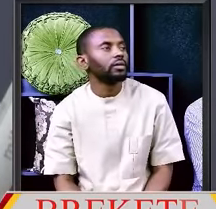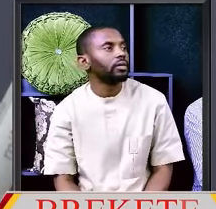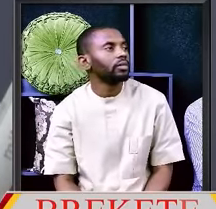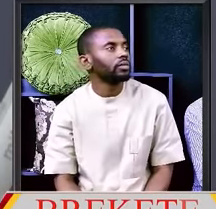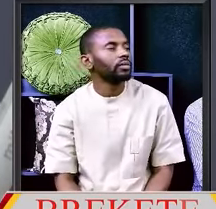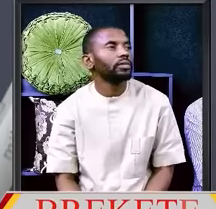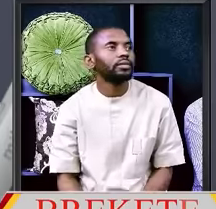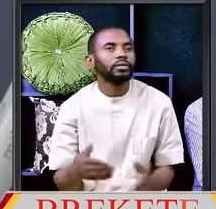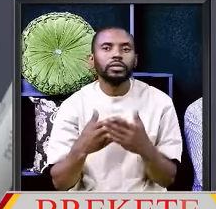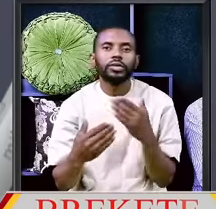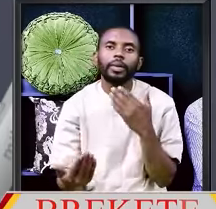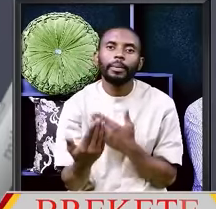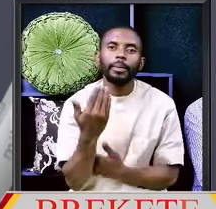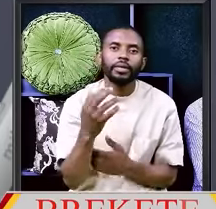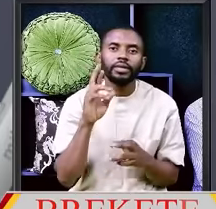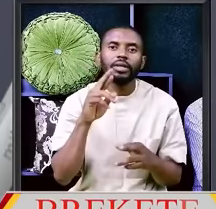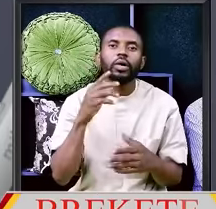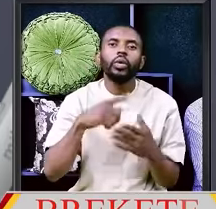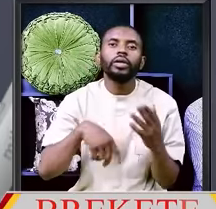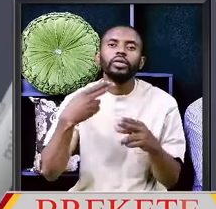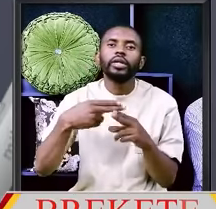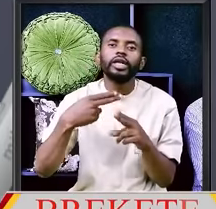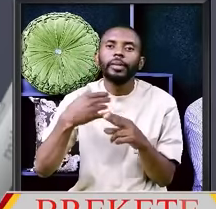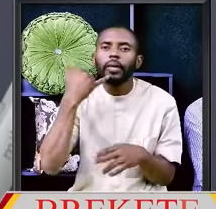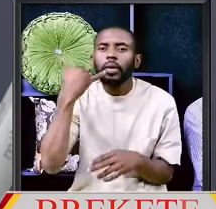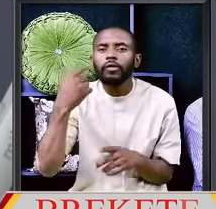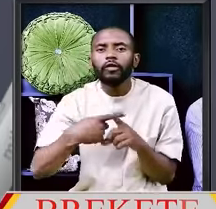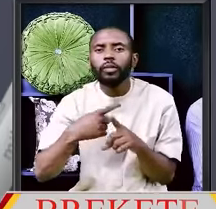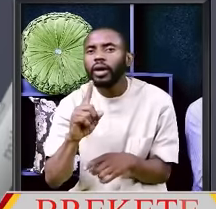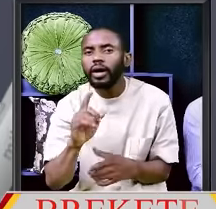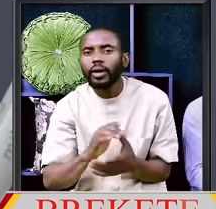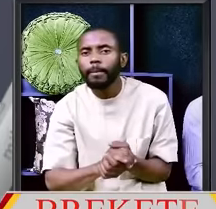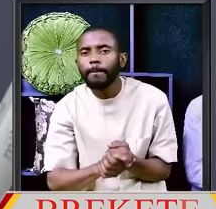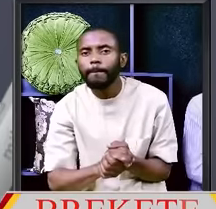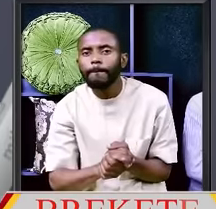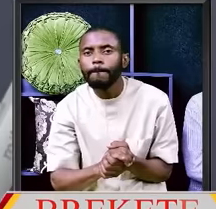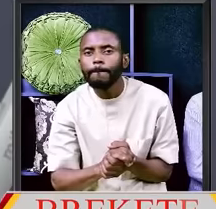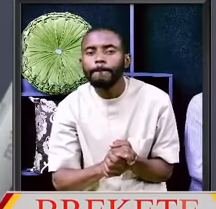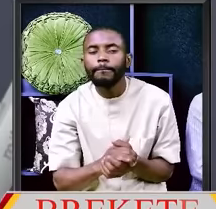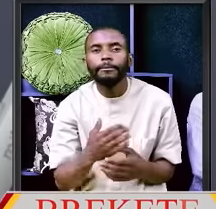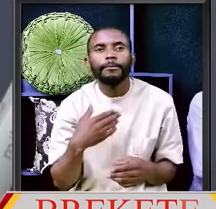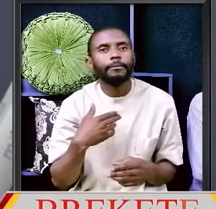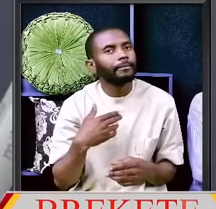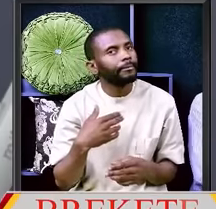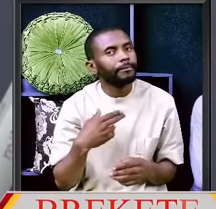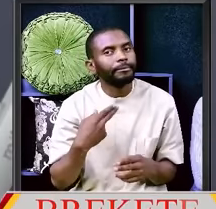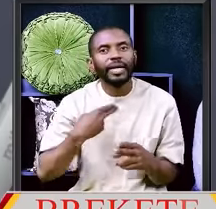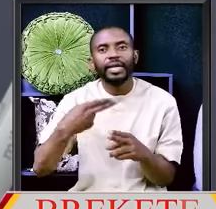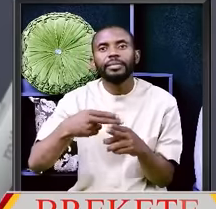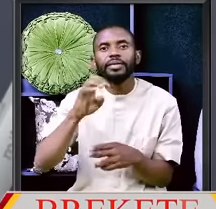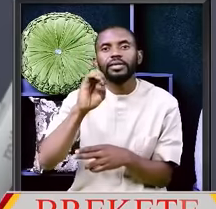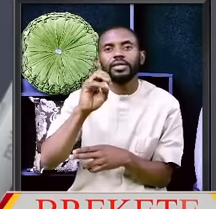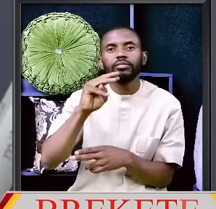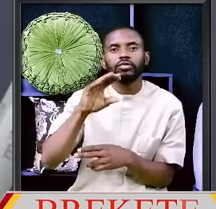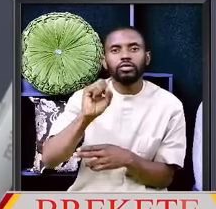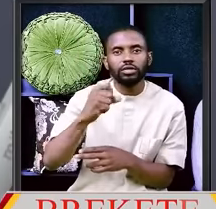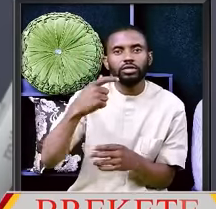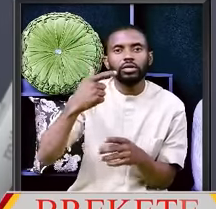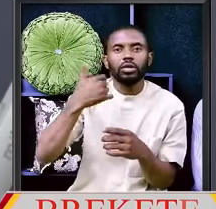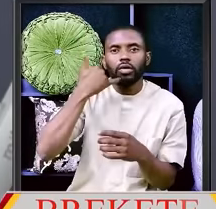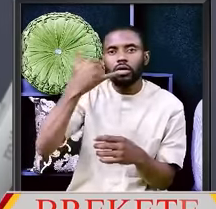Yeah, good morning. Morning, sir. Waiting your name. Where are you know from, sir? My name is Amos. I'm speaking from